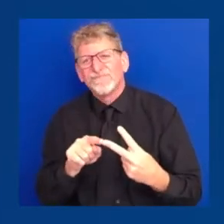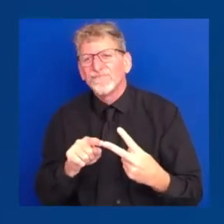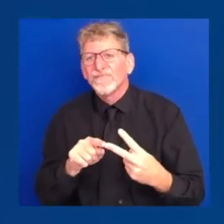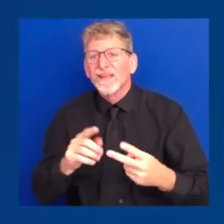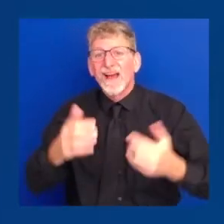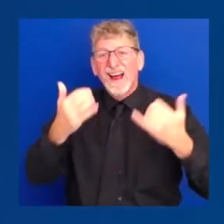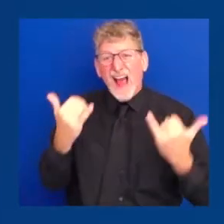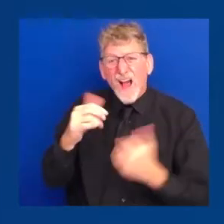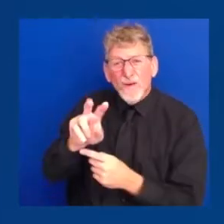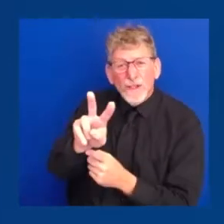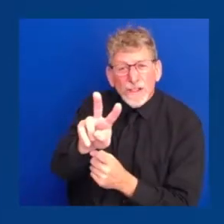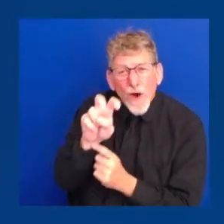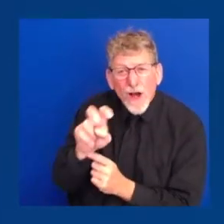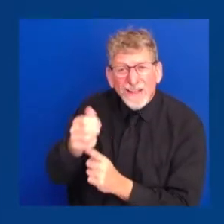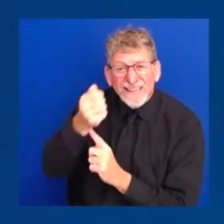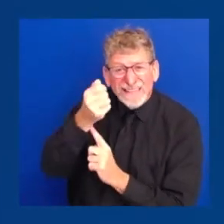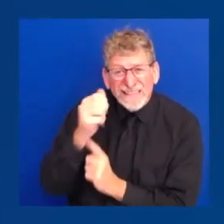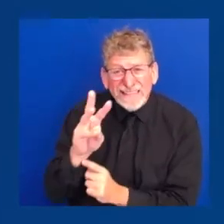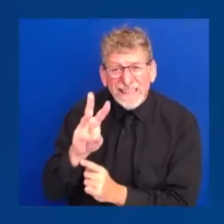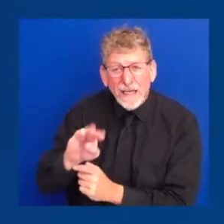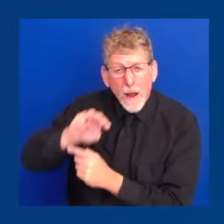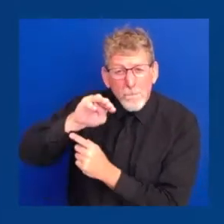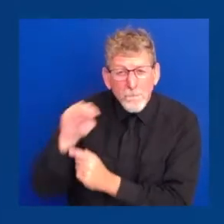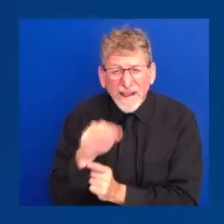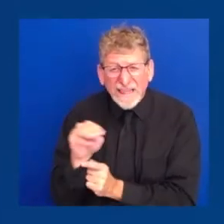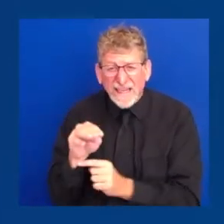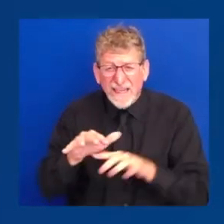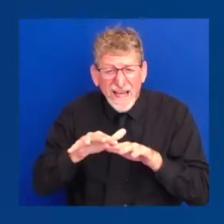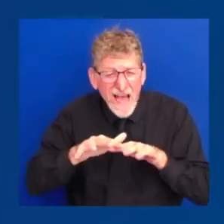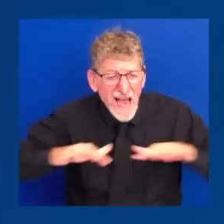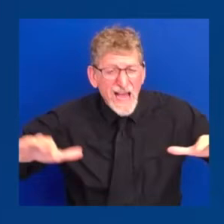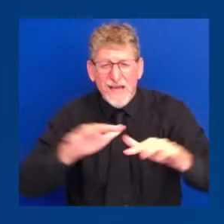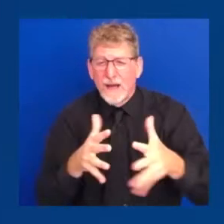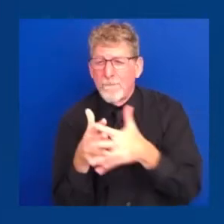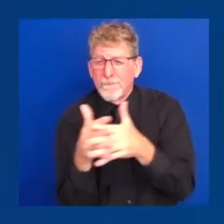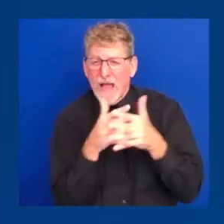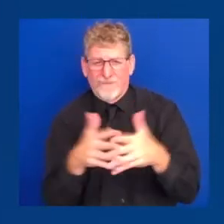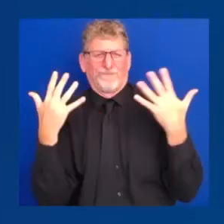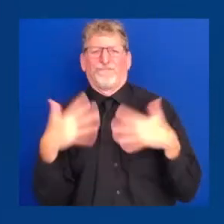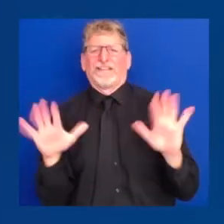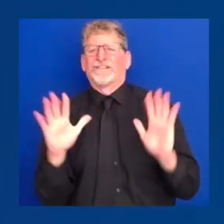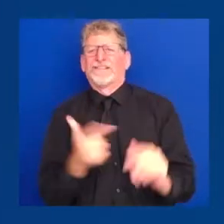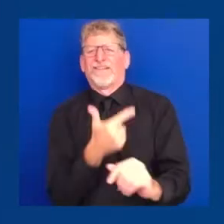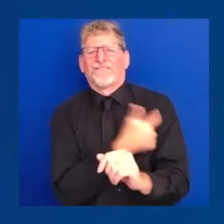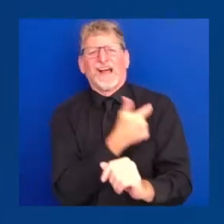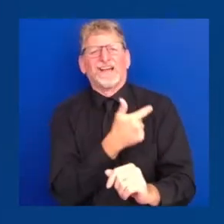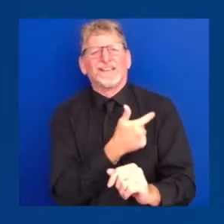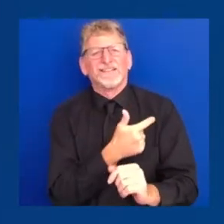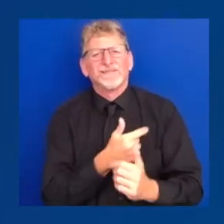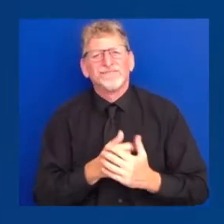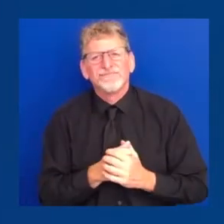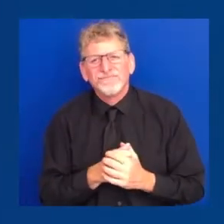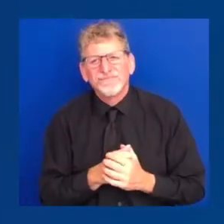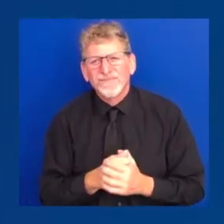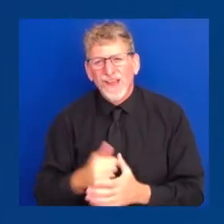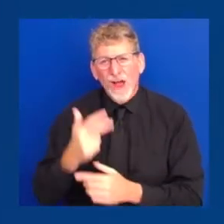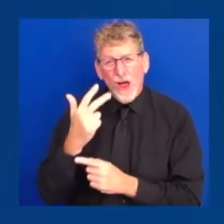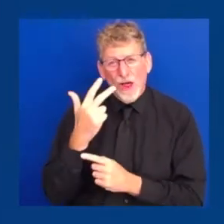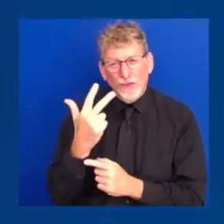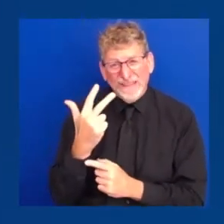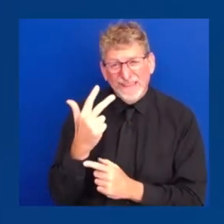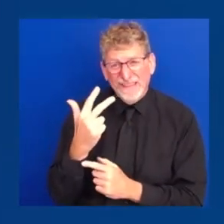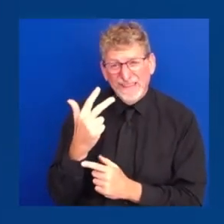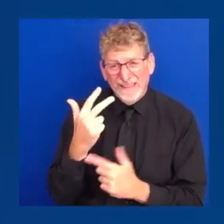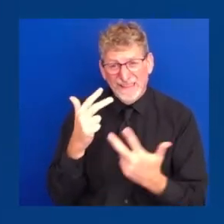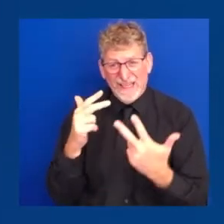vaccinated. And 2 out of 3 eligible adults now have booster shots, which provide the strongest